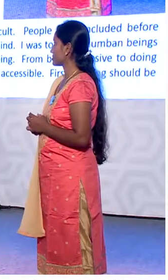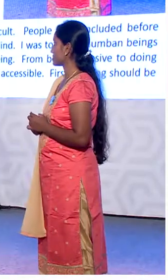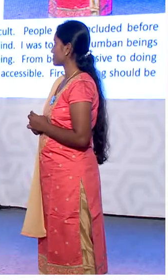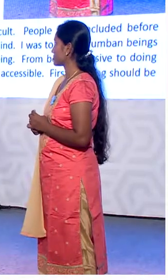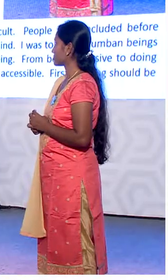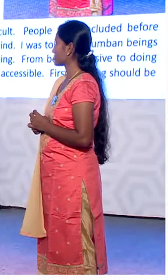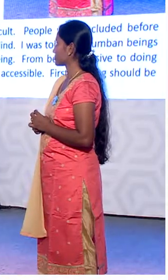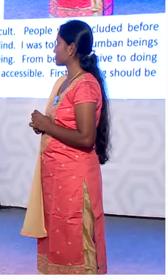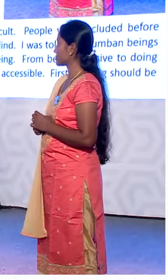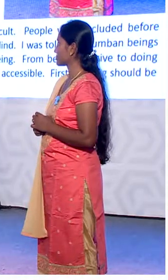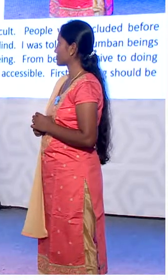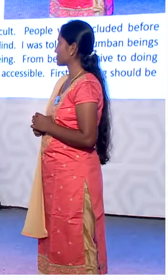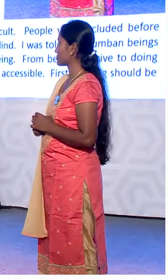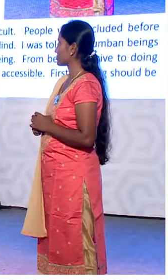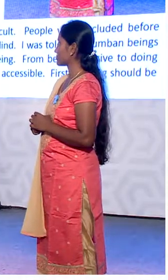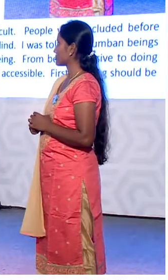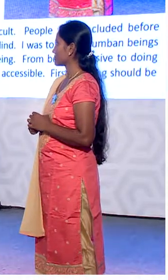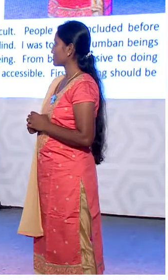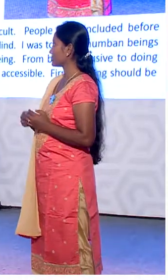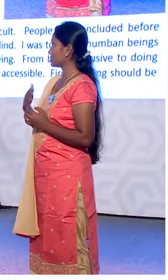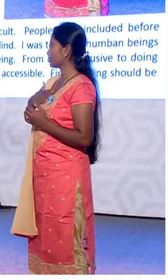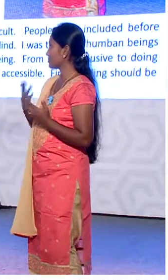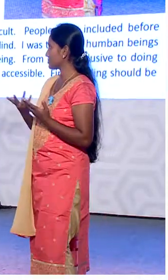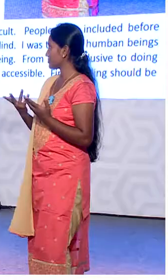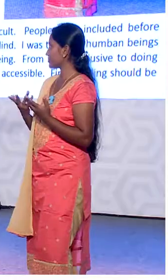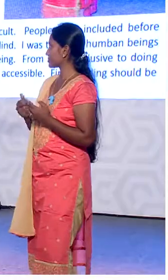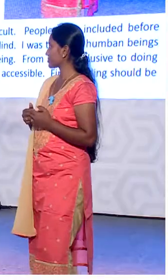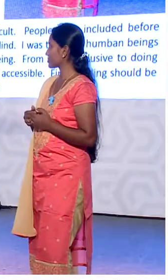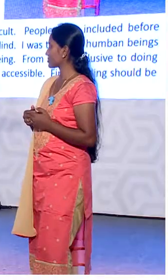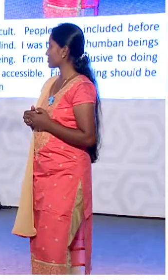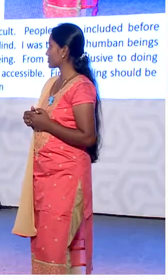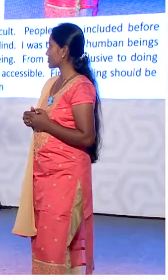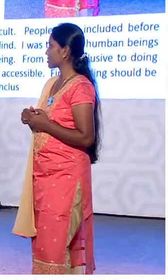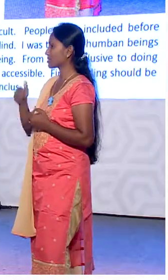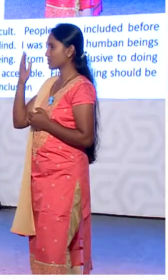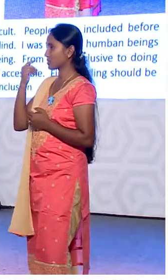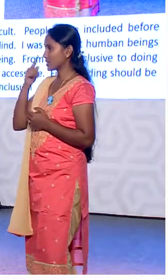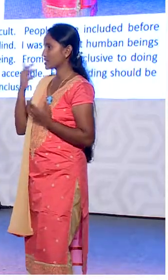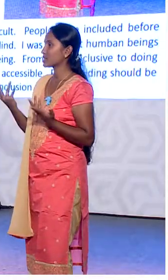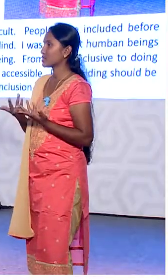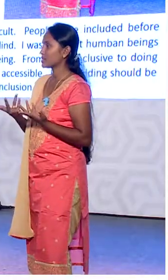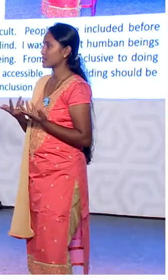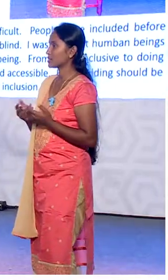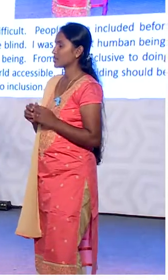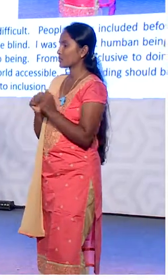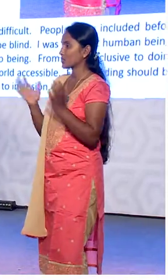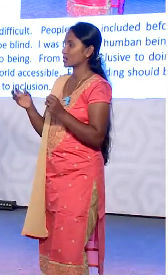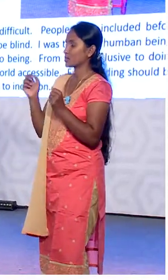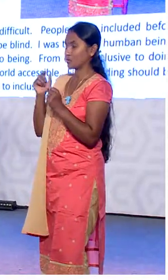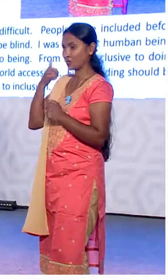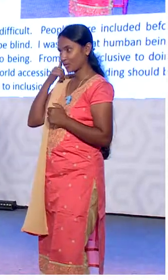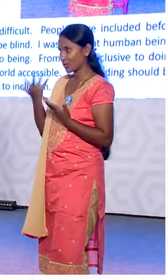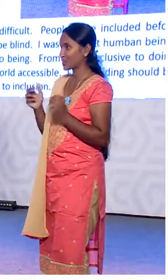Which is the easiest thing that my ancestors, your ancestors, did it a while ago without mobile,